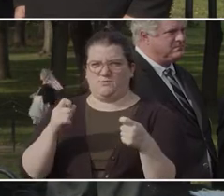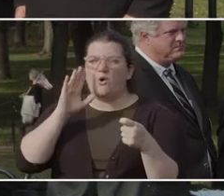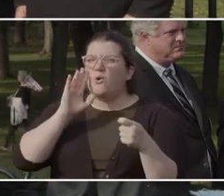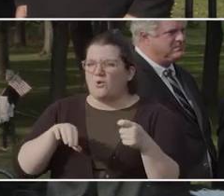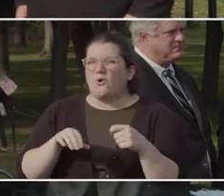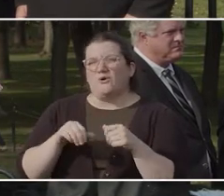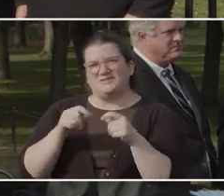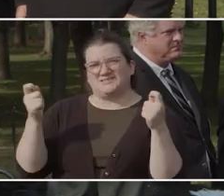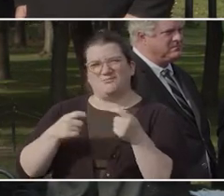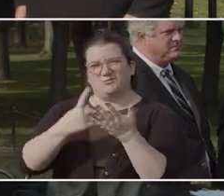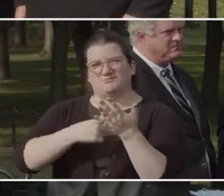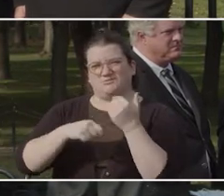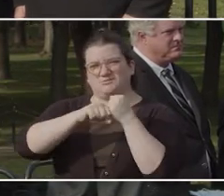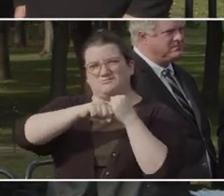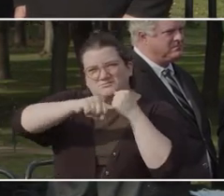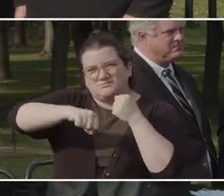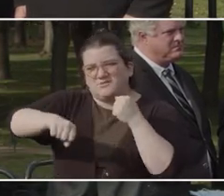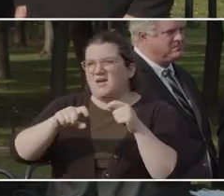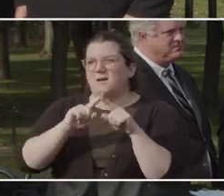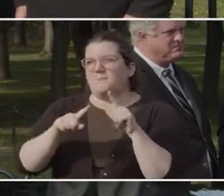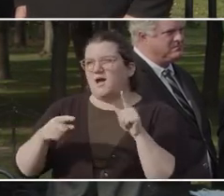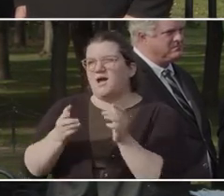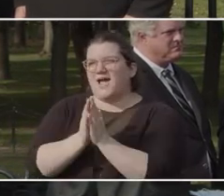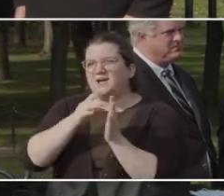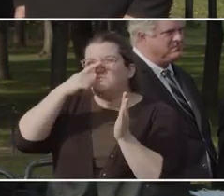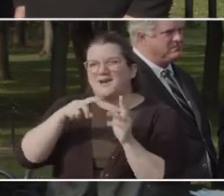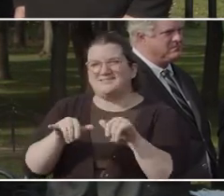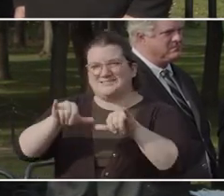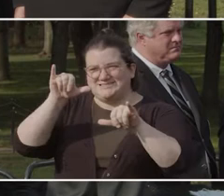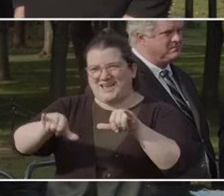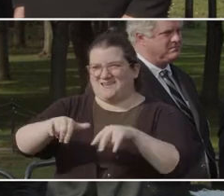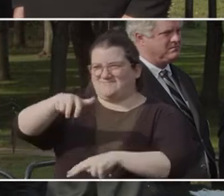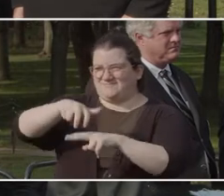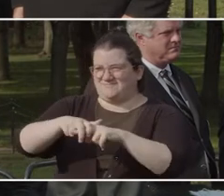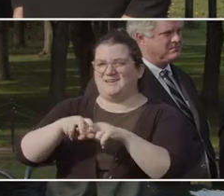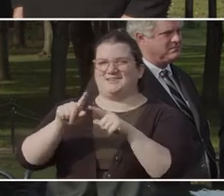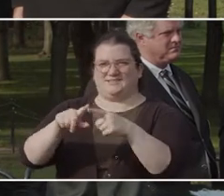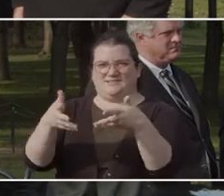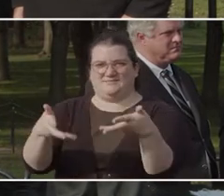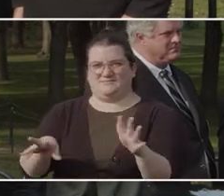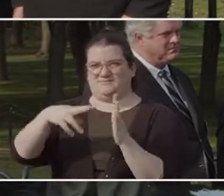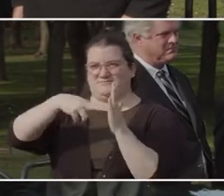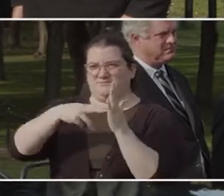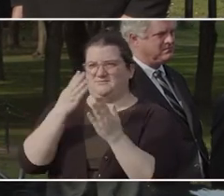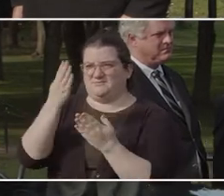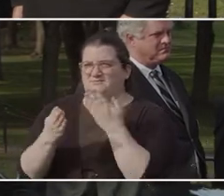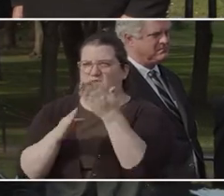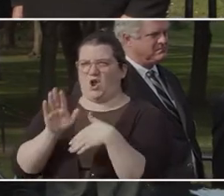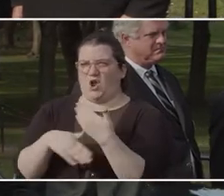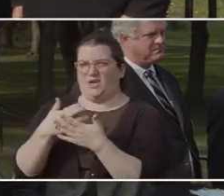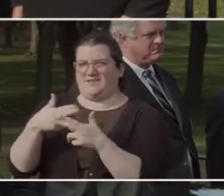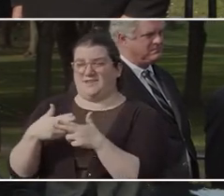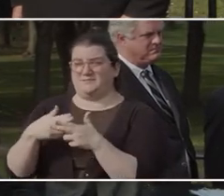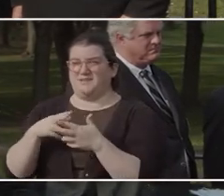but we ask that everyone stay and remain seated until all the names are read. We want to give the same respect to the last name read as we